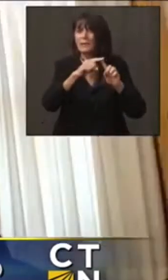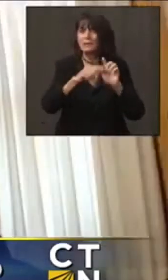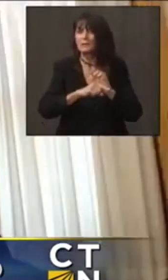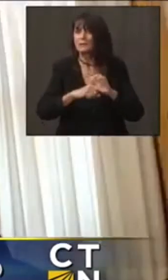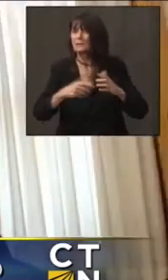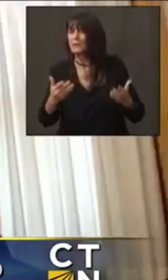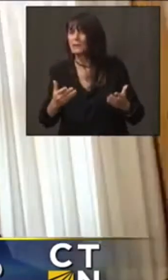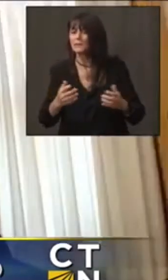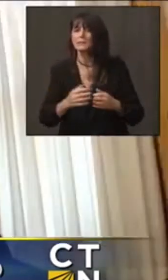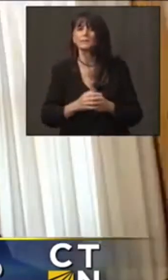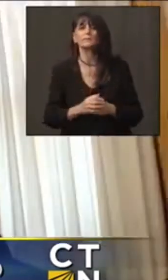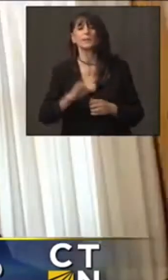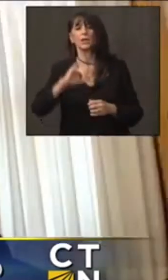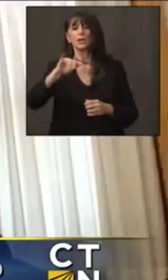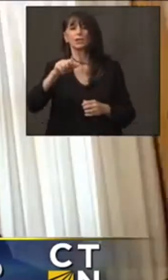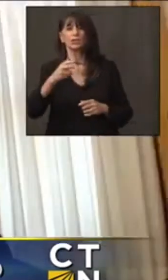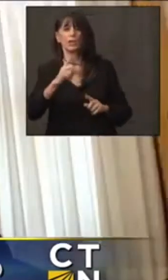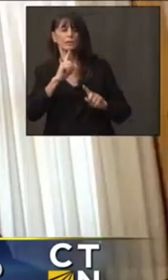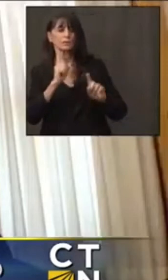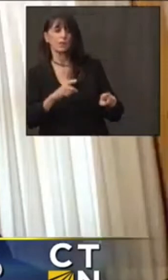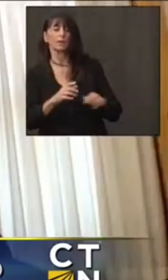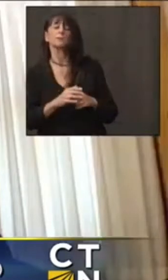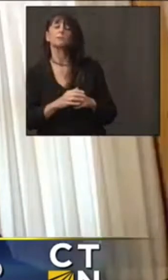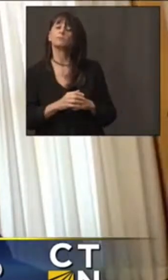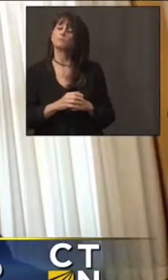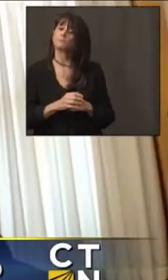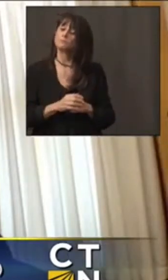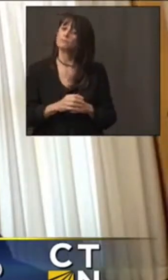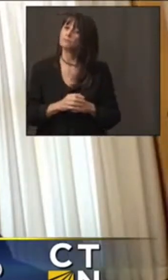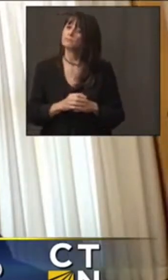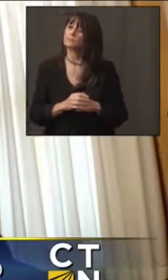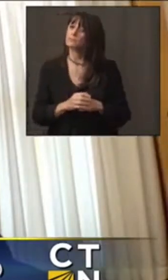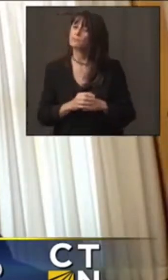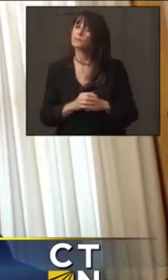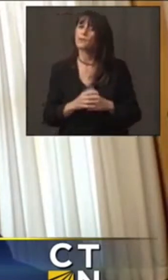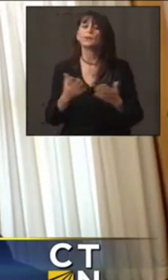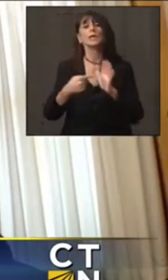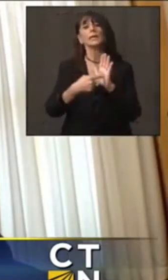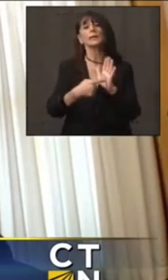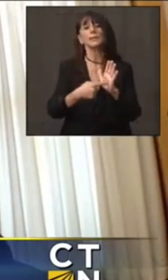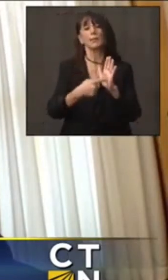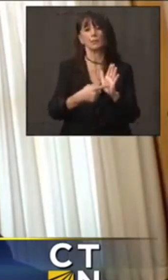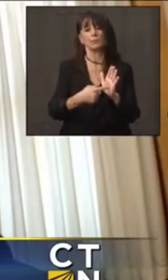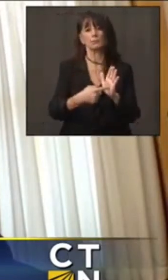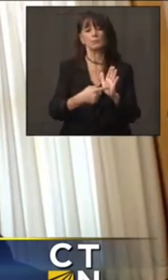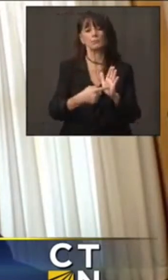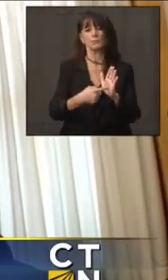You can look at it in any number of different ways. I mean, I think for those 11, as an example, for those 11